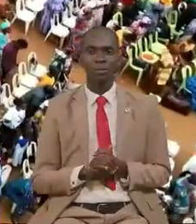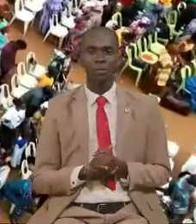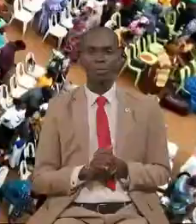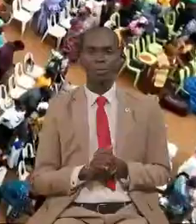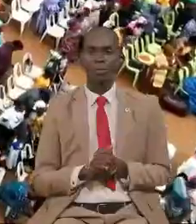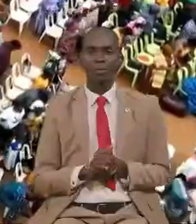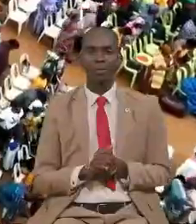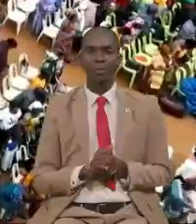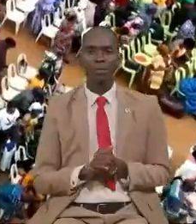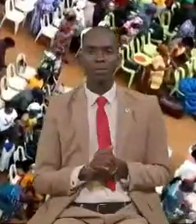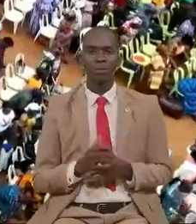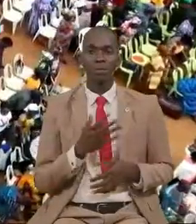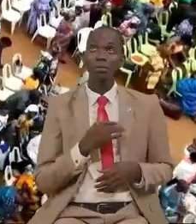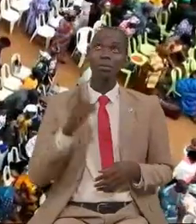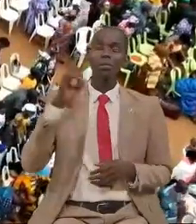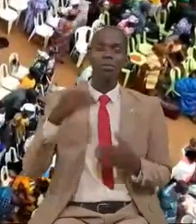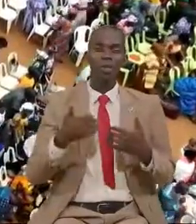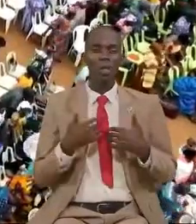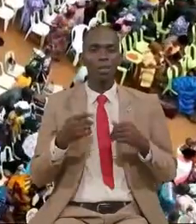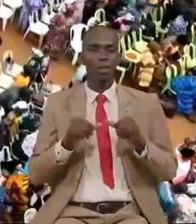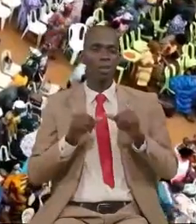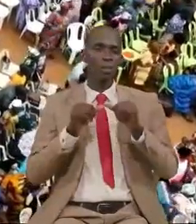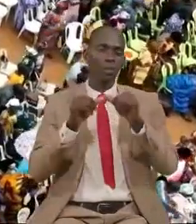and he has the perpetual ability,